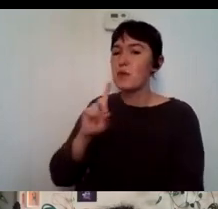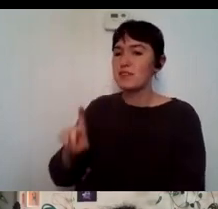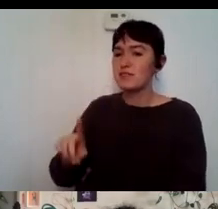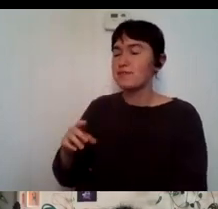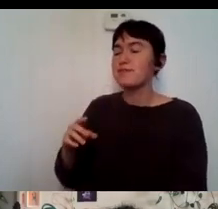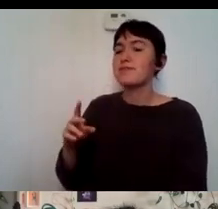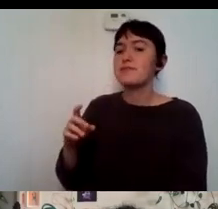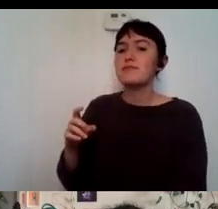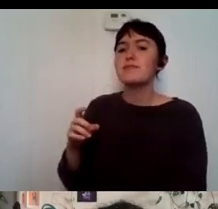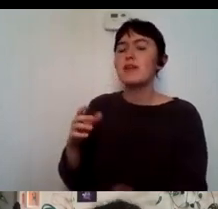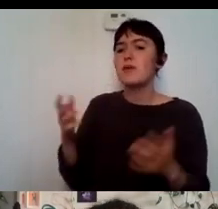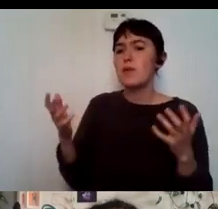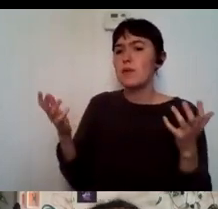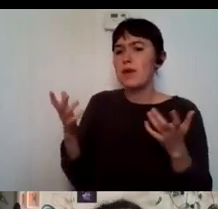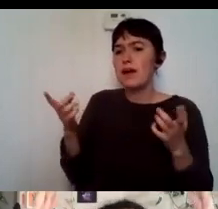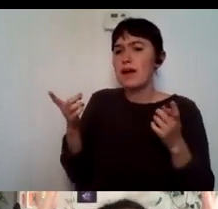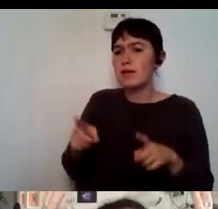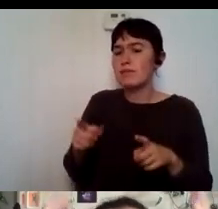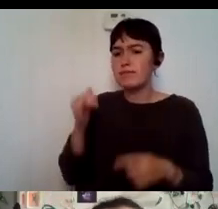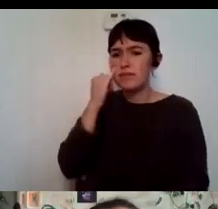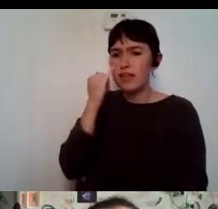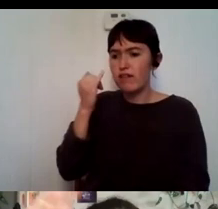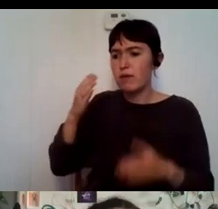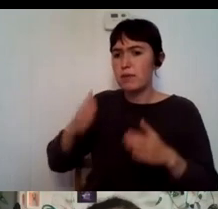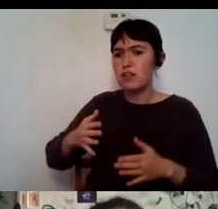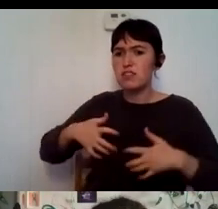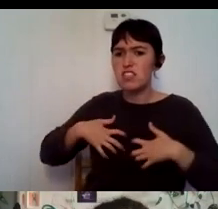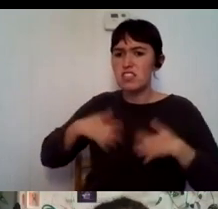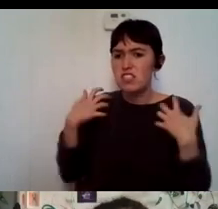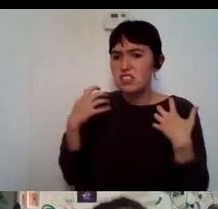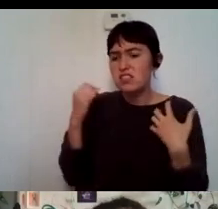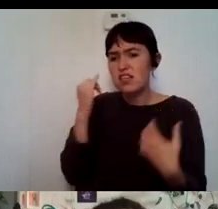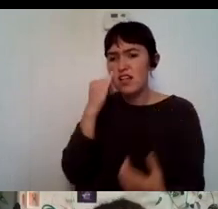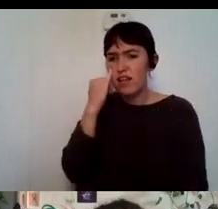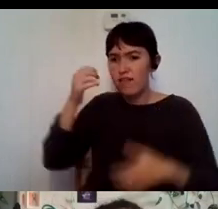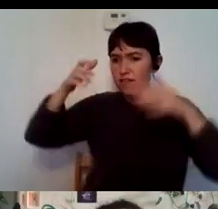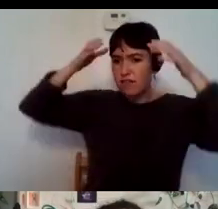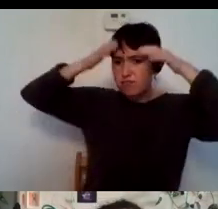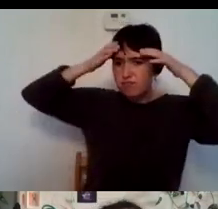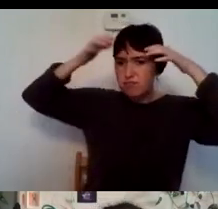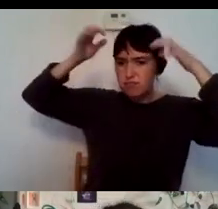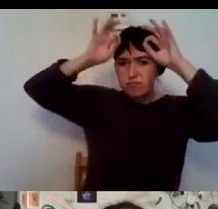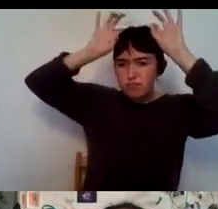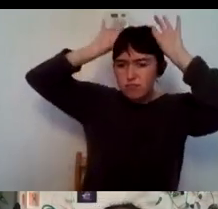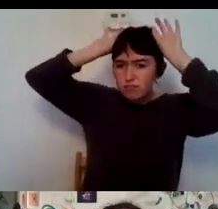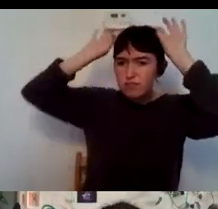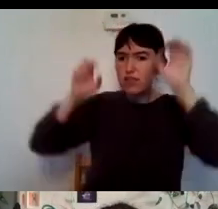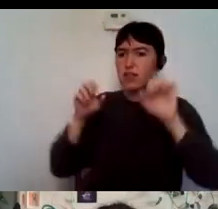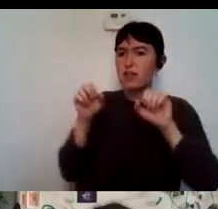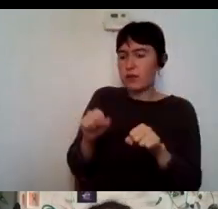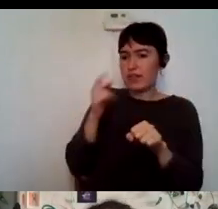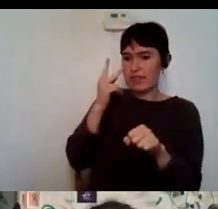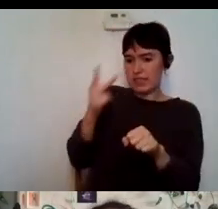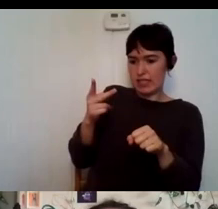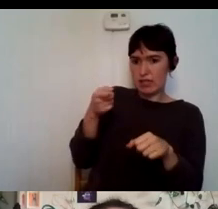person was mad or angry while wearing the cap? Like, can you look at the readings on the EEG and say this person is